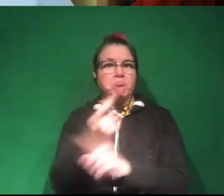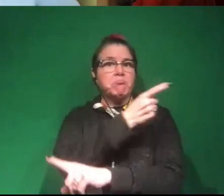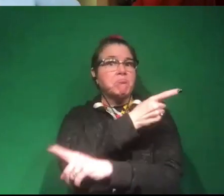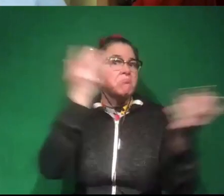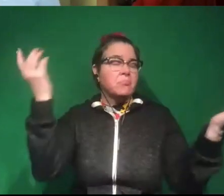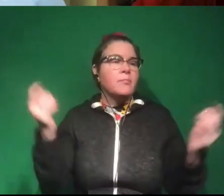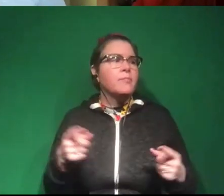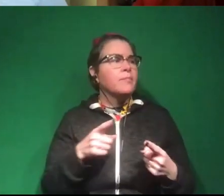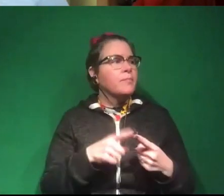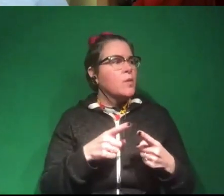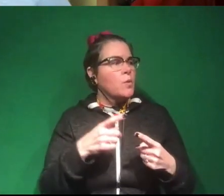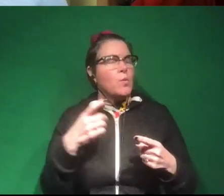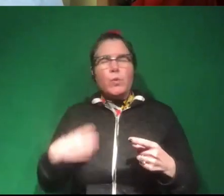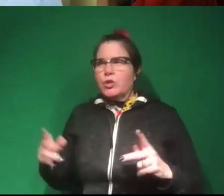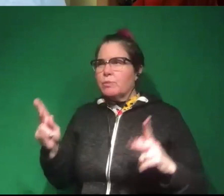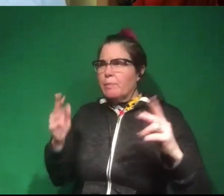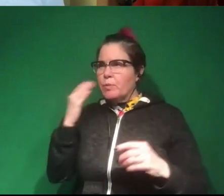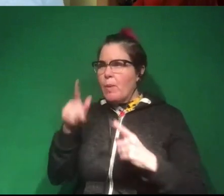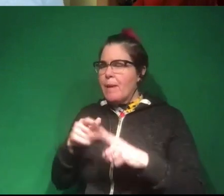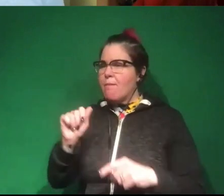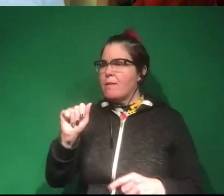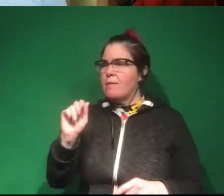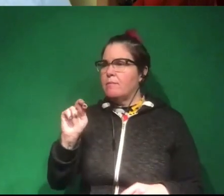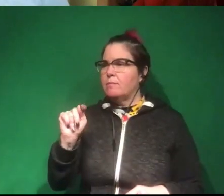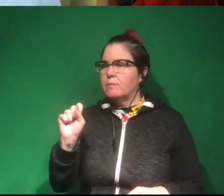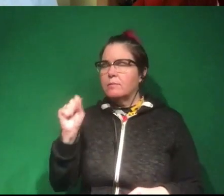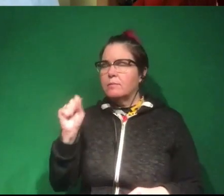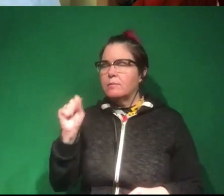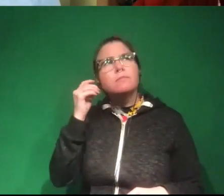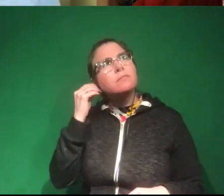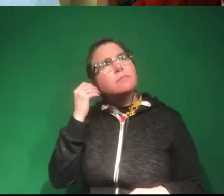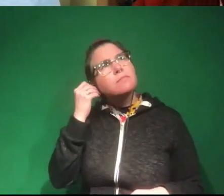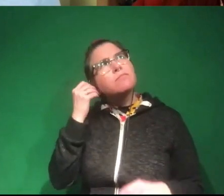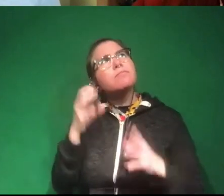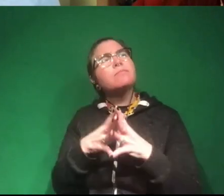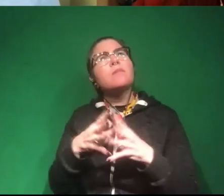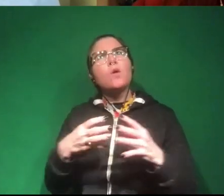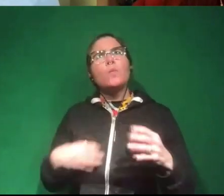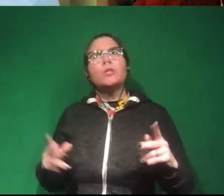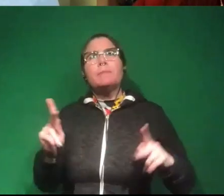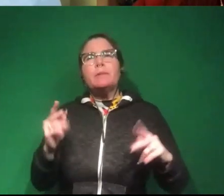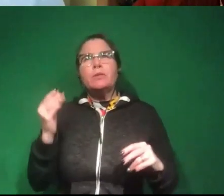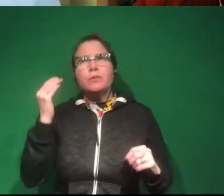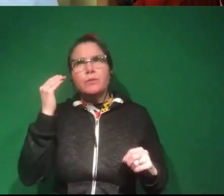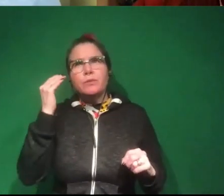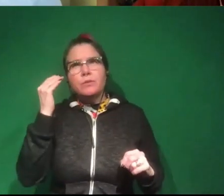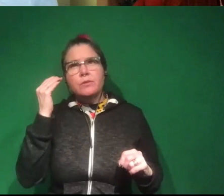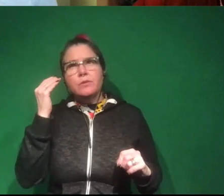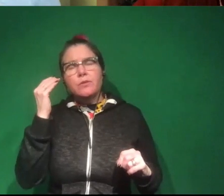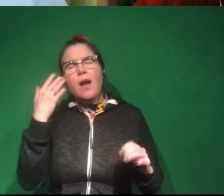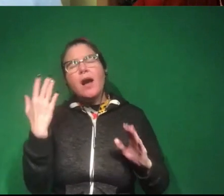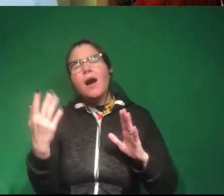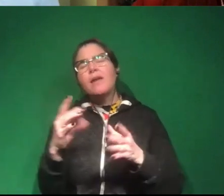Something I wish everybody knew about ants. I really wish that everybody knew. I kind of alluded to